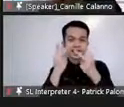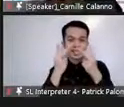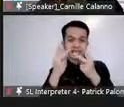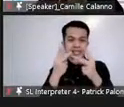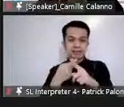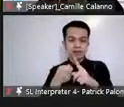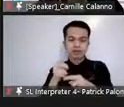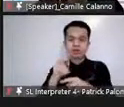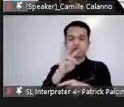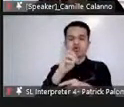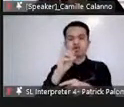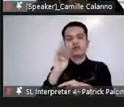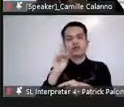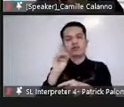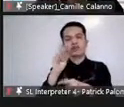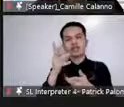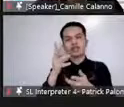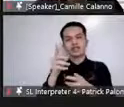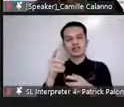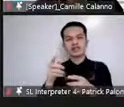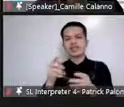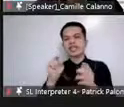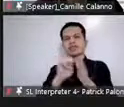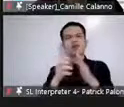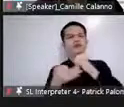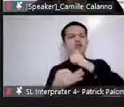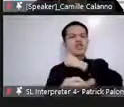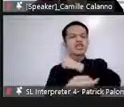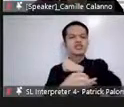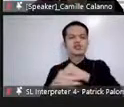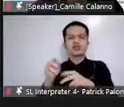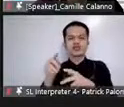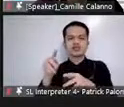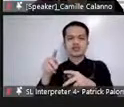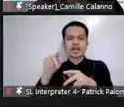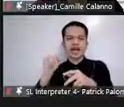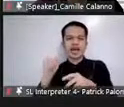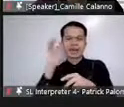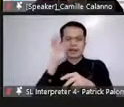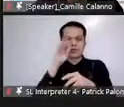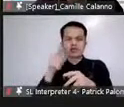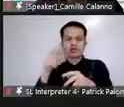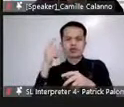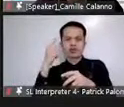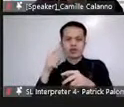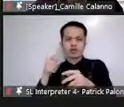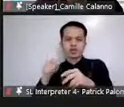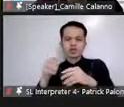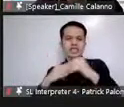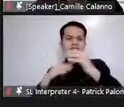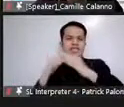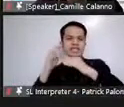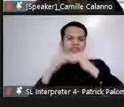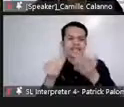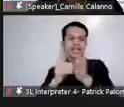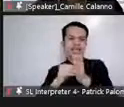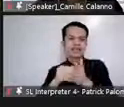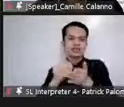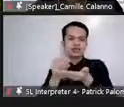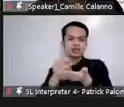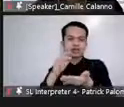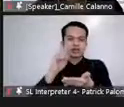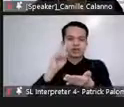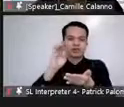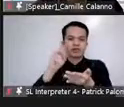the 2014, I think, Kaya ng Pinoy Foundation, which reconstructed the Butuan boats and traversed